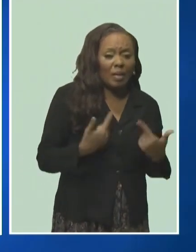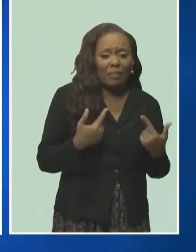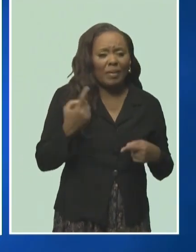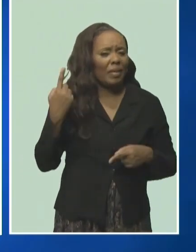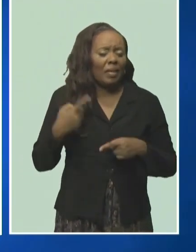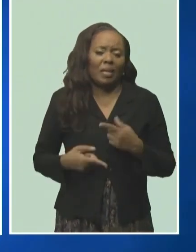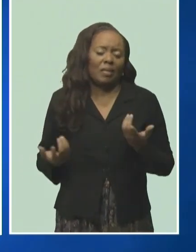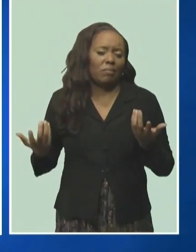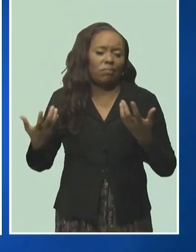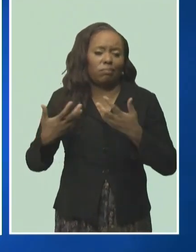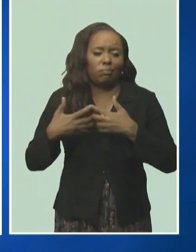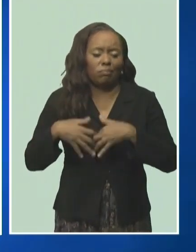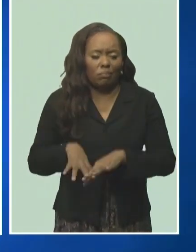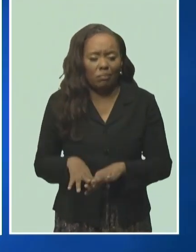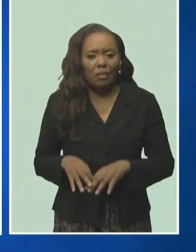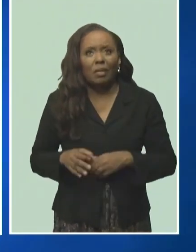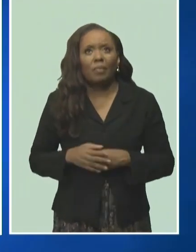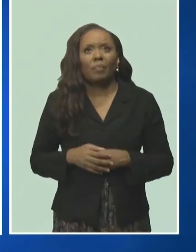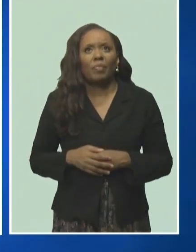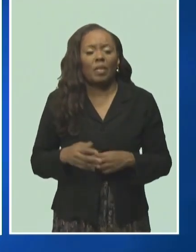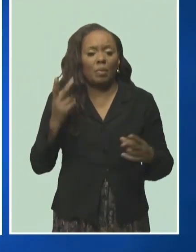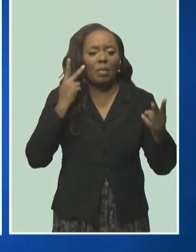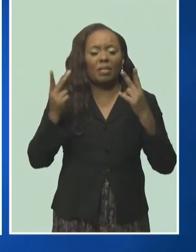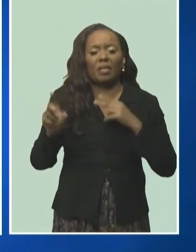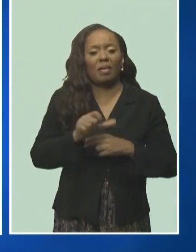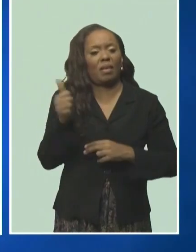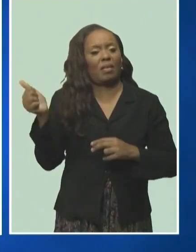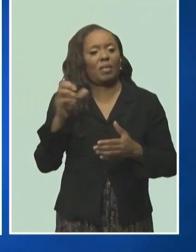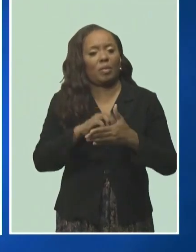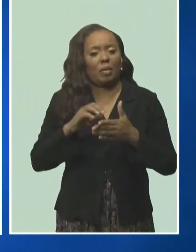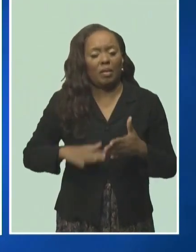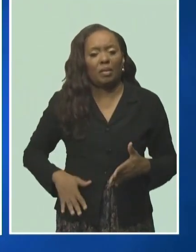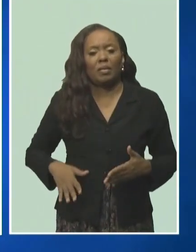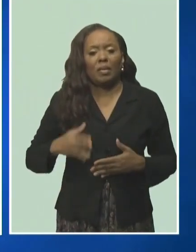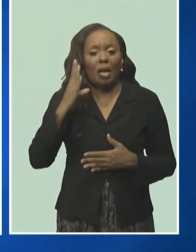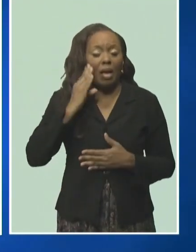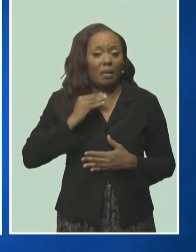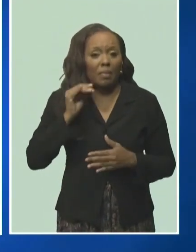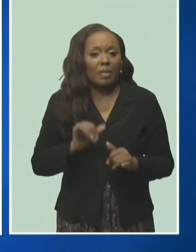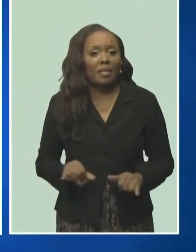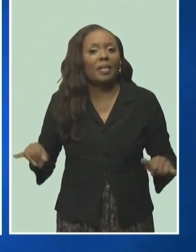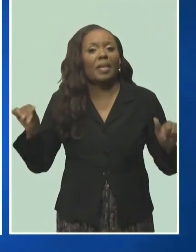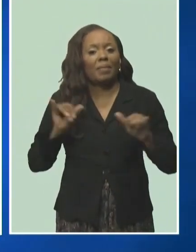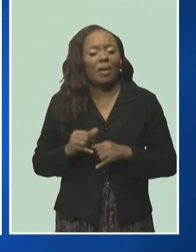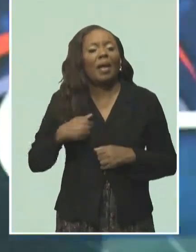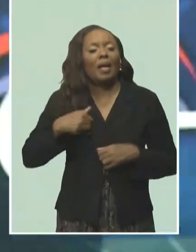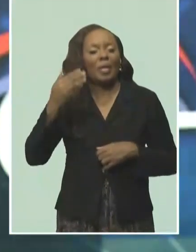you see that everybody else dealing with it, it's big. Yeah, I could do this here too.